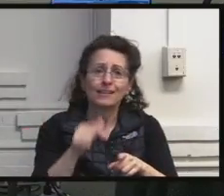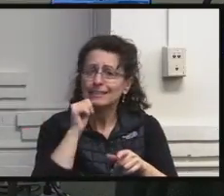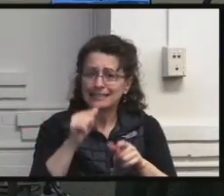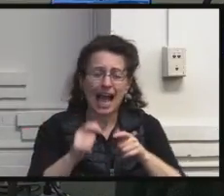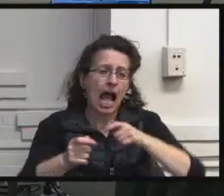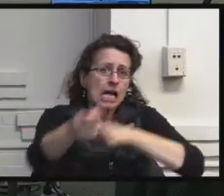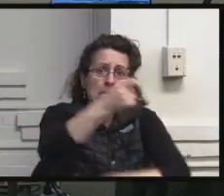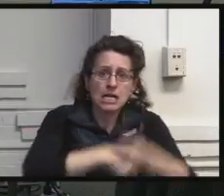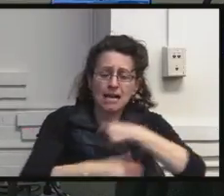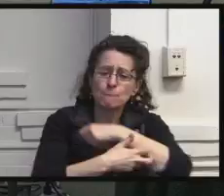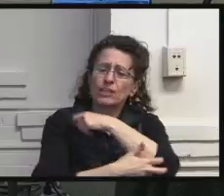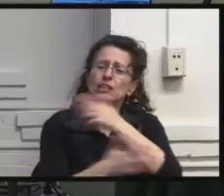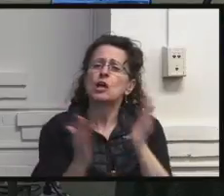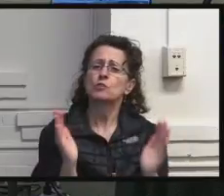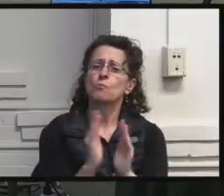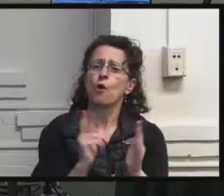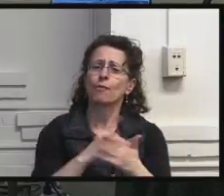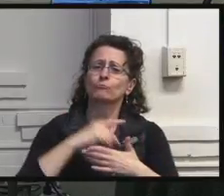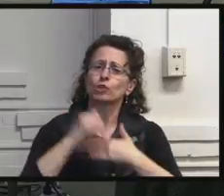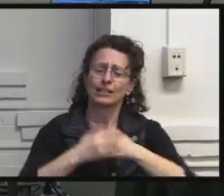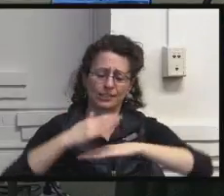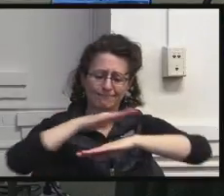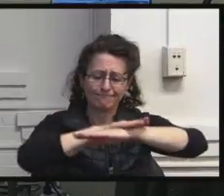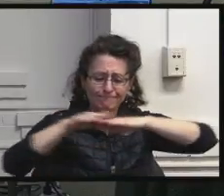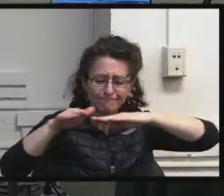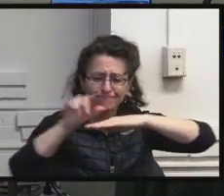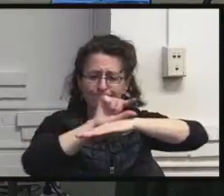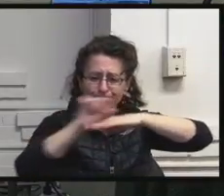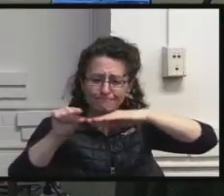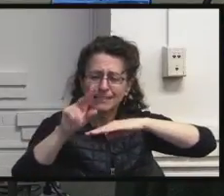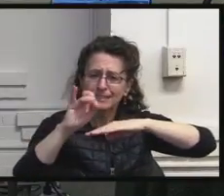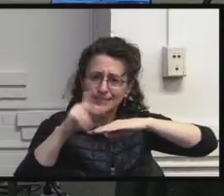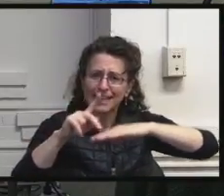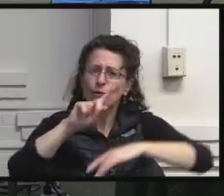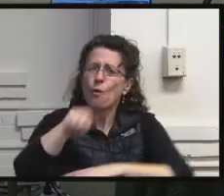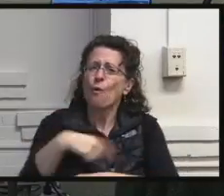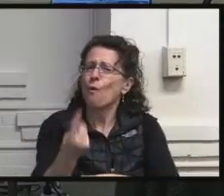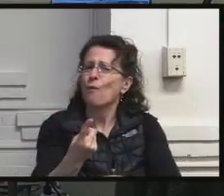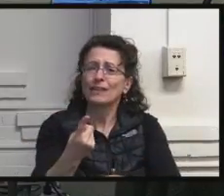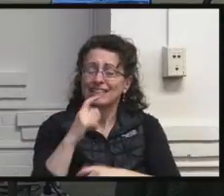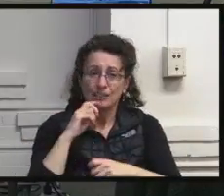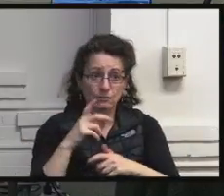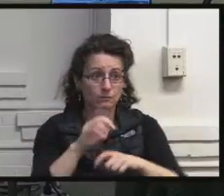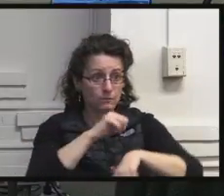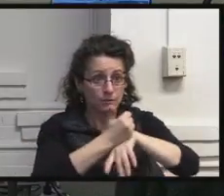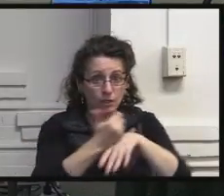bridge is so expensive that when you're doing maintenance, it doesn't really make sense. So that was ruled out.